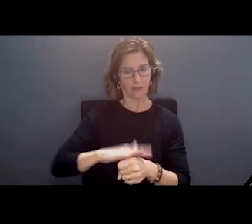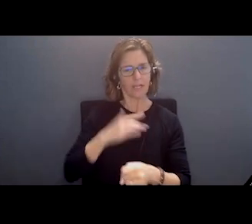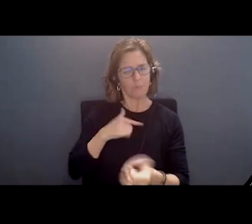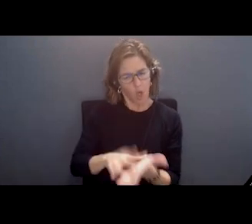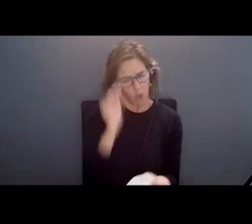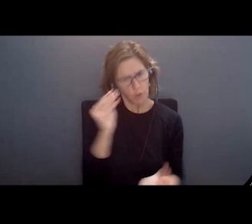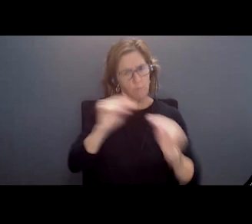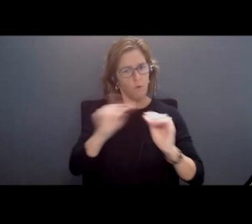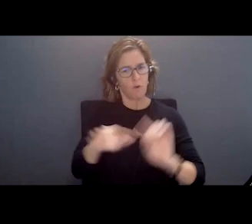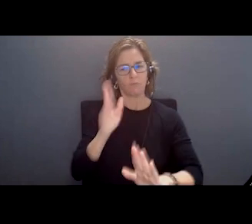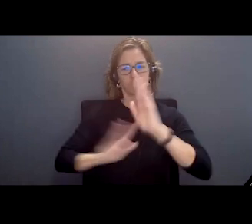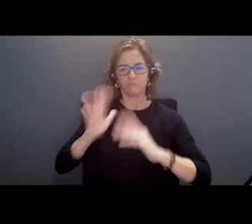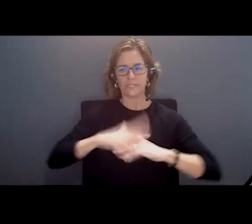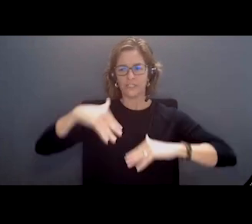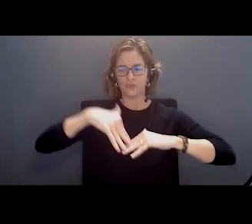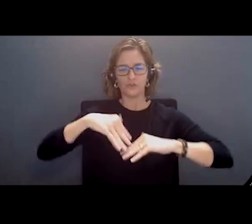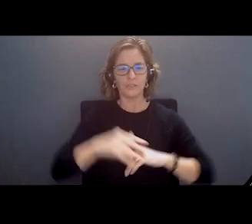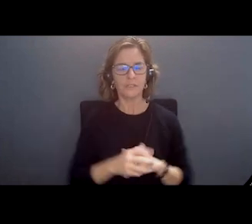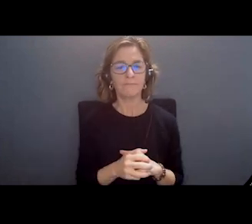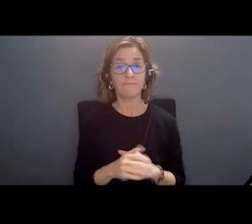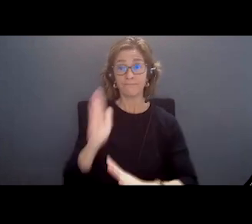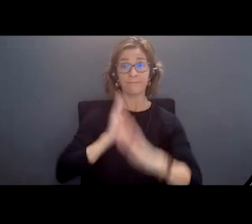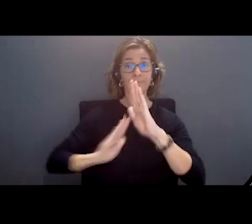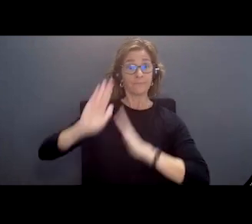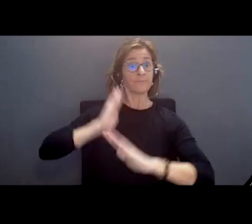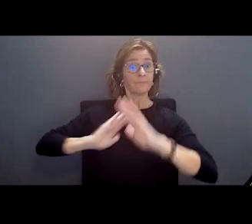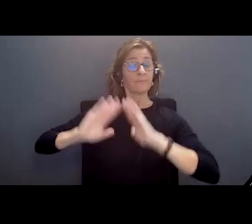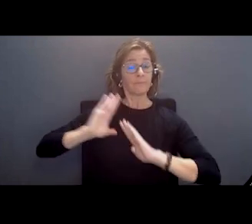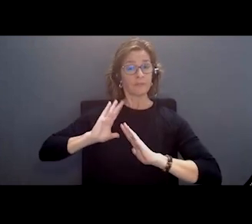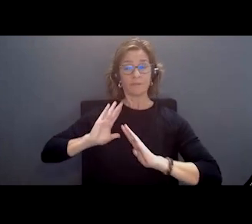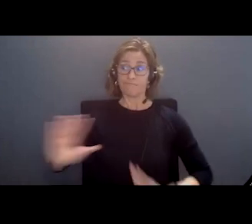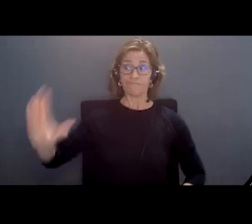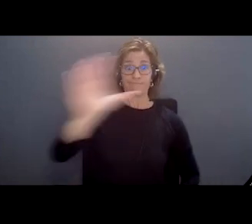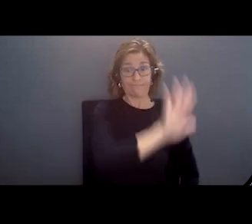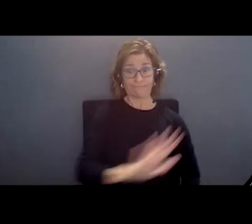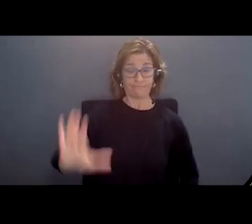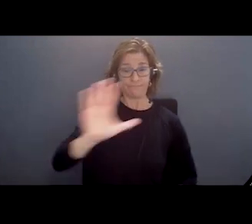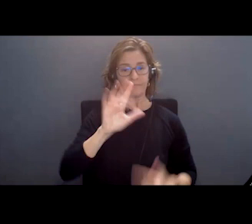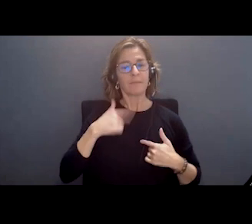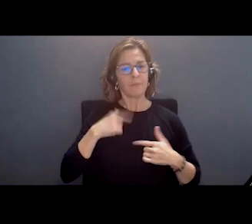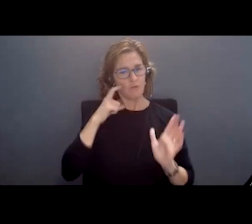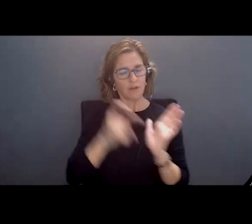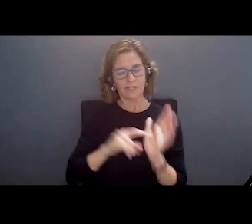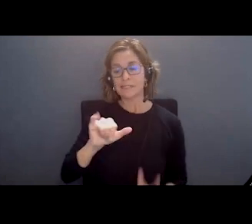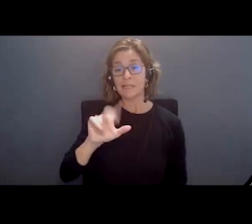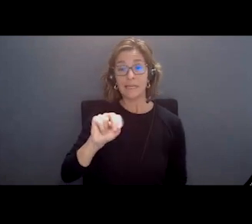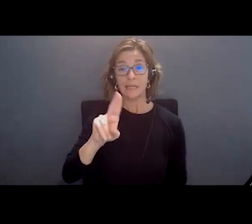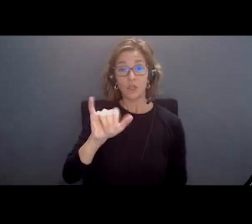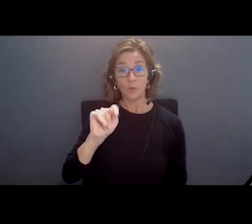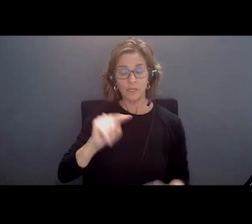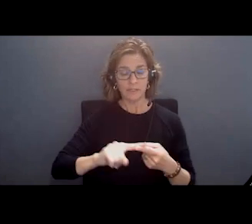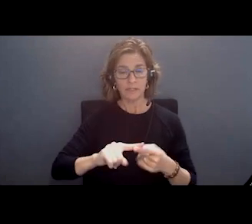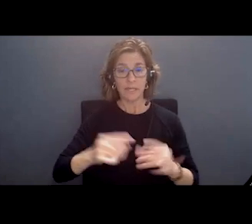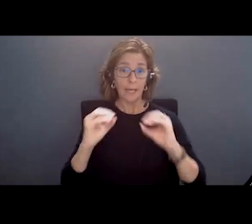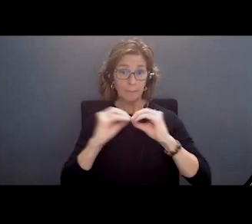From coast to coast, I acknowledge the ancestral and unceded territory of the Inuit, Métis, and First